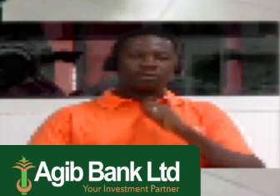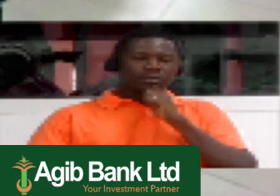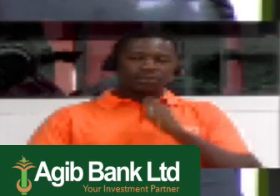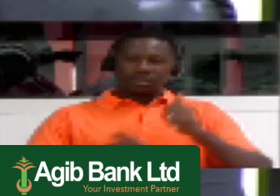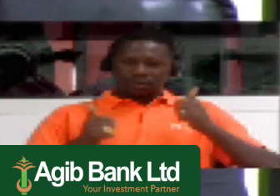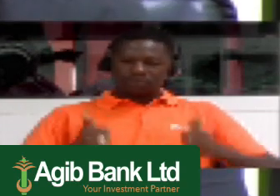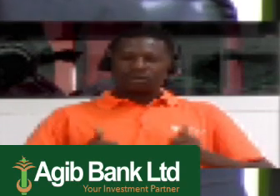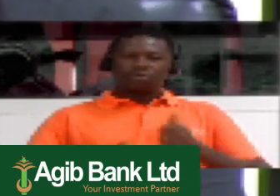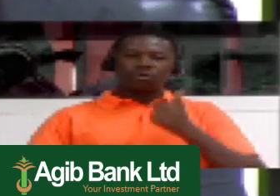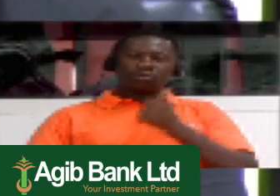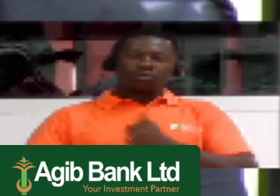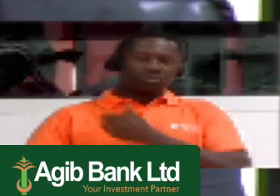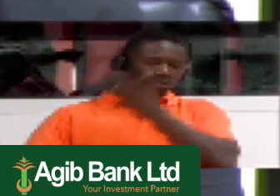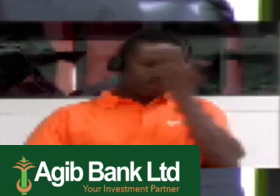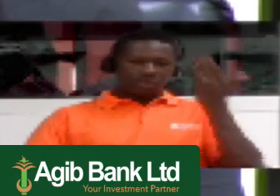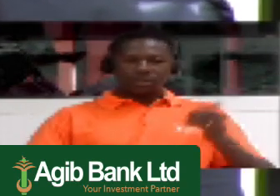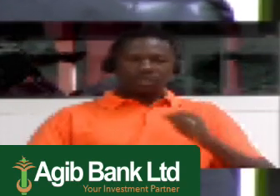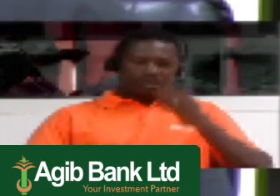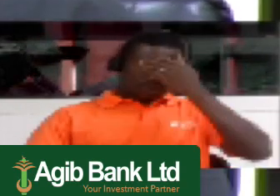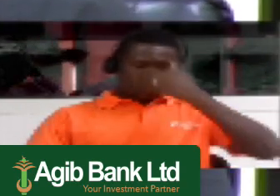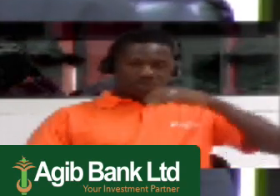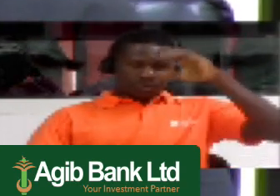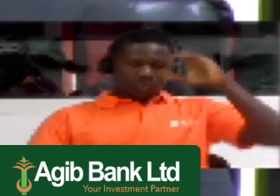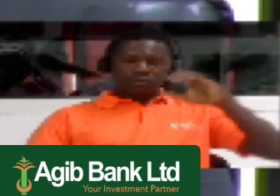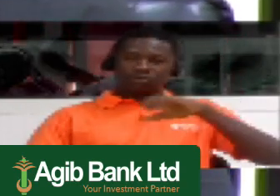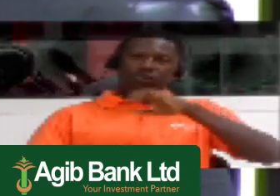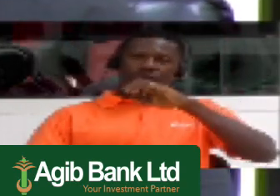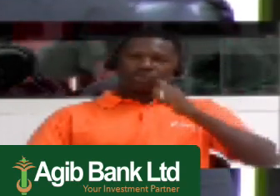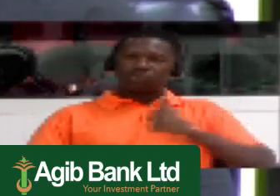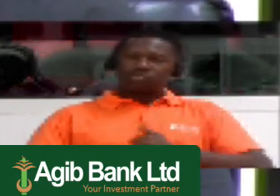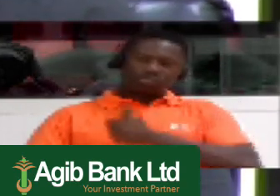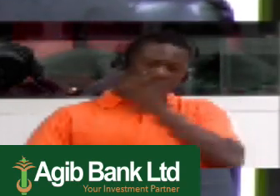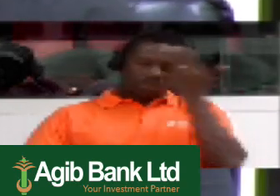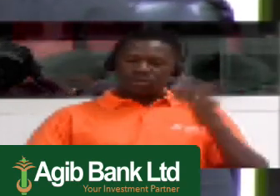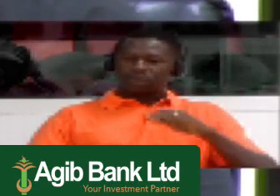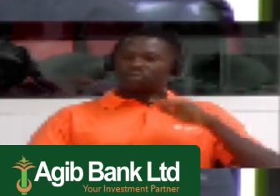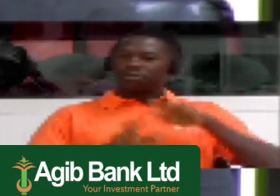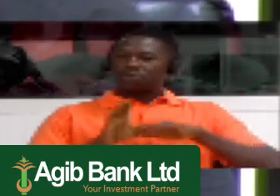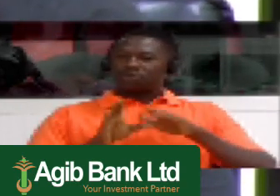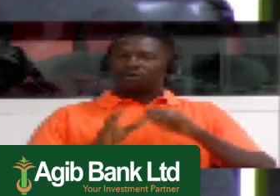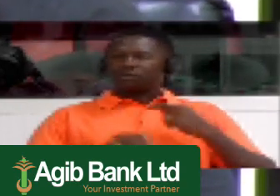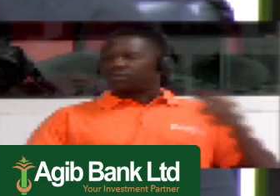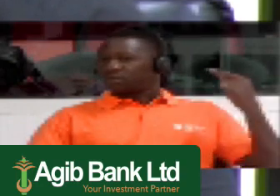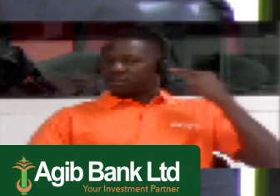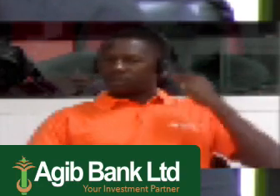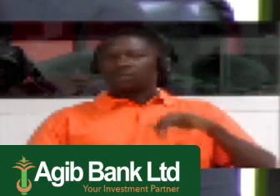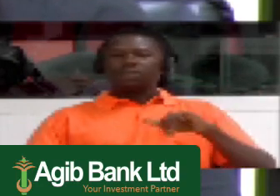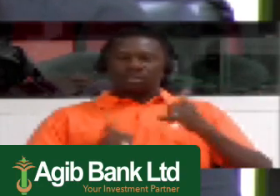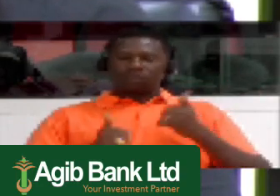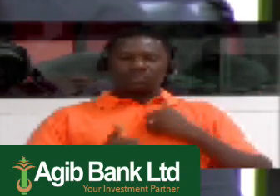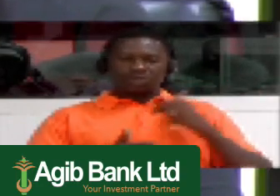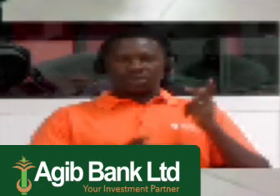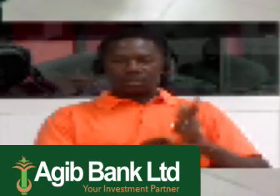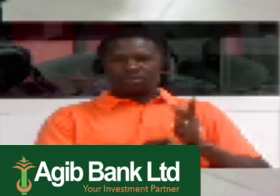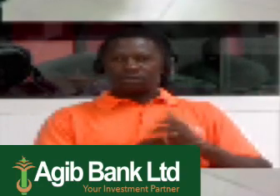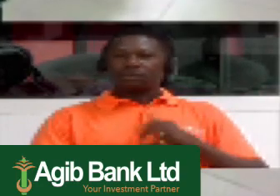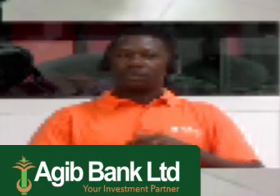Good morning, Commissioners. Good morning, members of the audience. We are ready to proceed with the next witness. Mr. Usher, can you please bring him